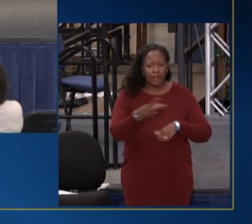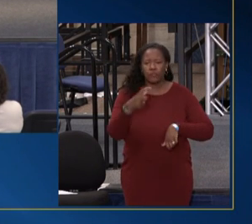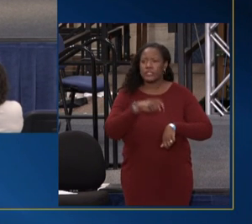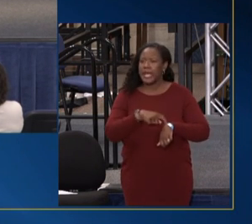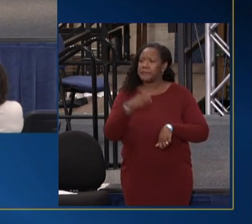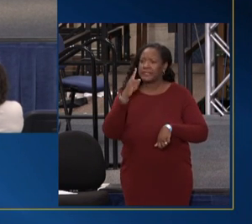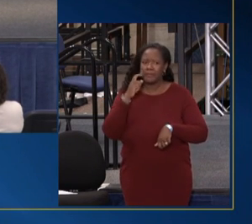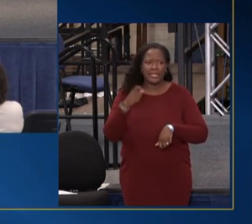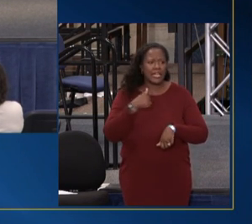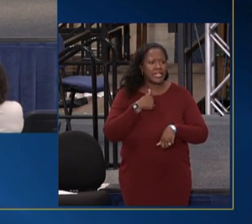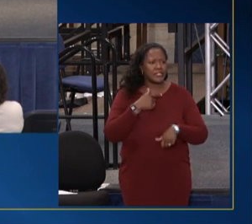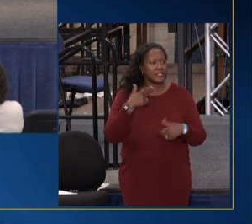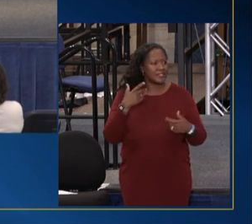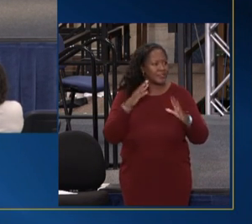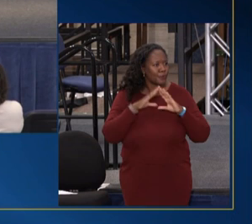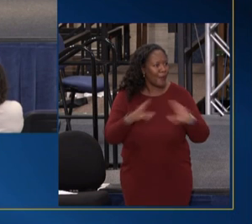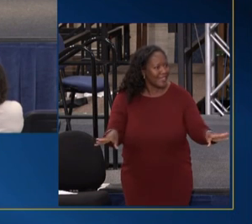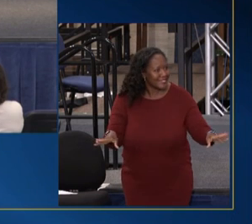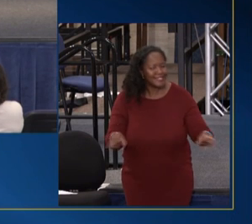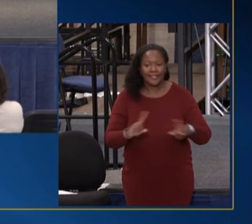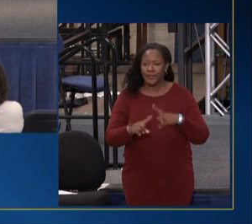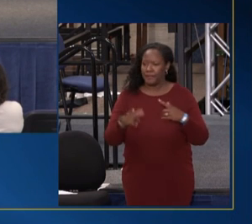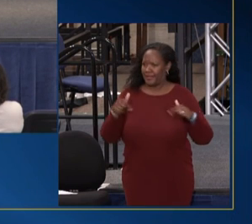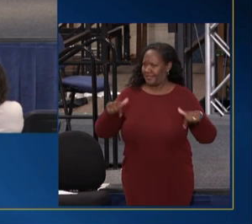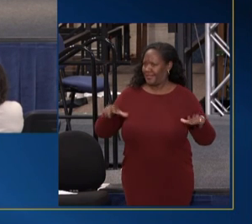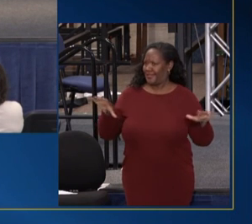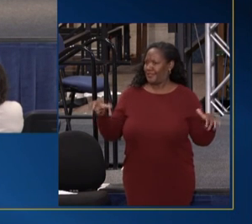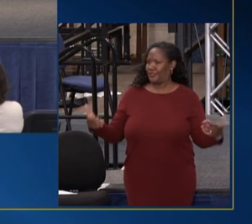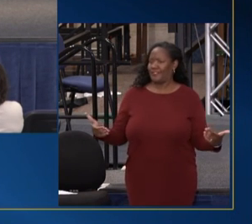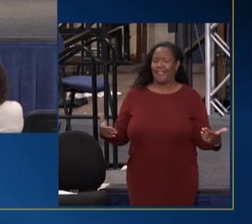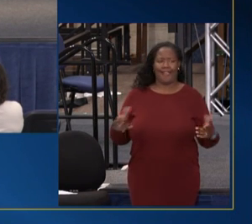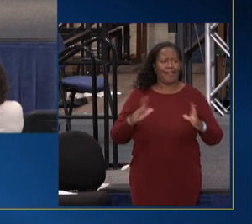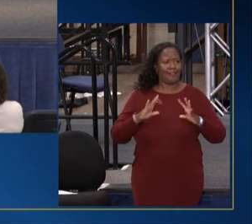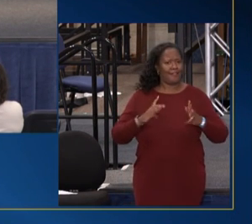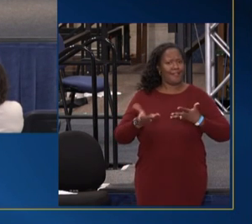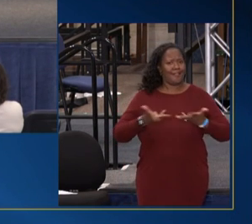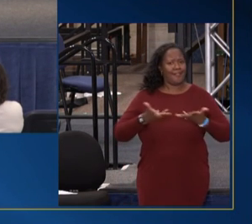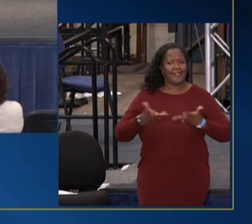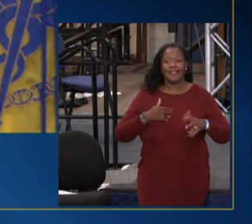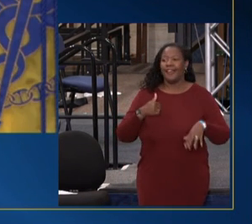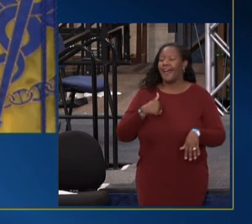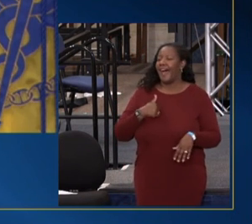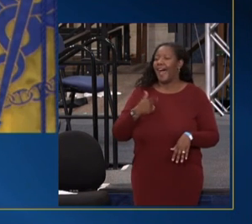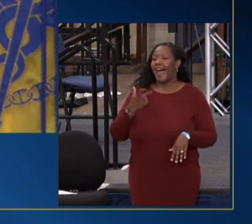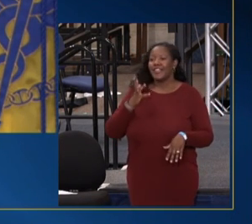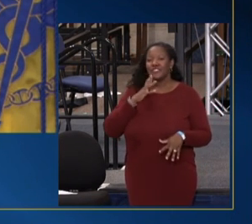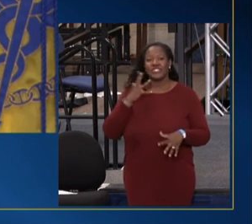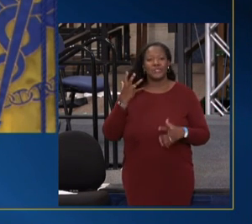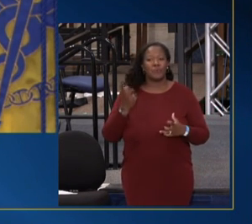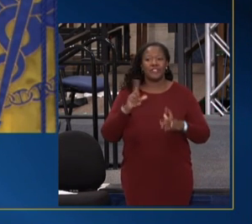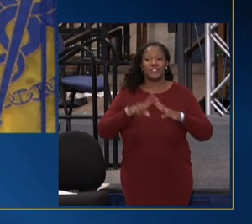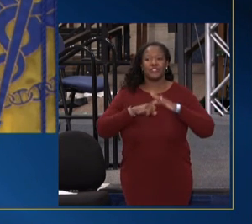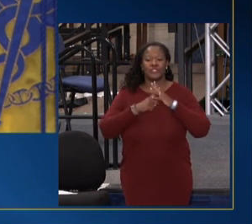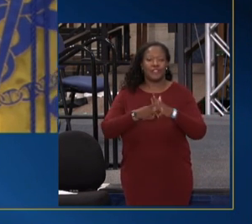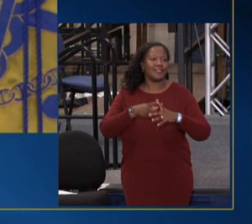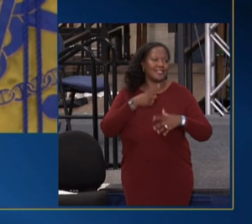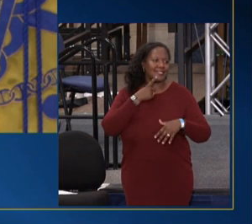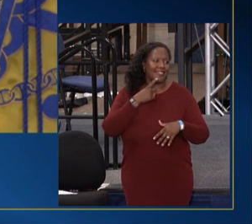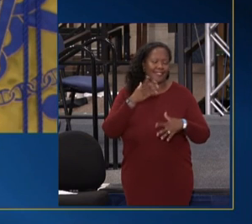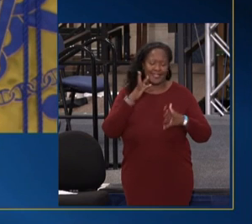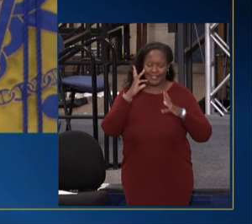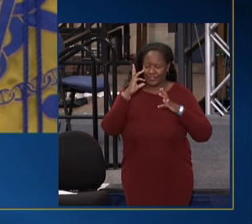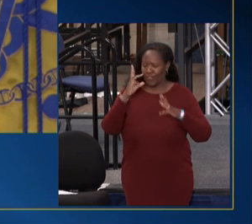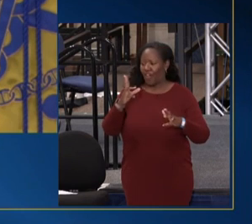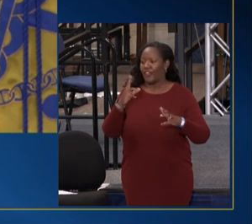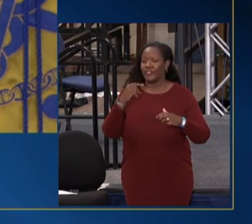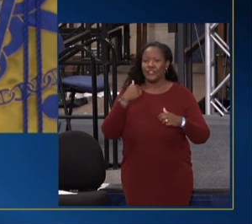the response that you're looking for, but not with this crowd. I really just want to start by saying what an honor it is for me to